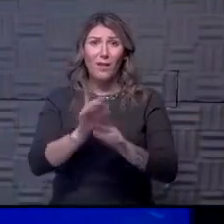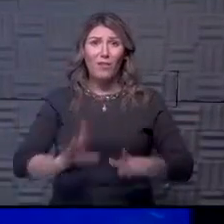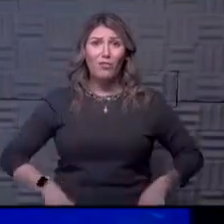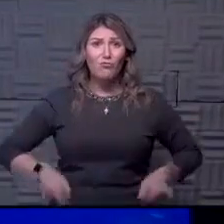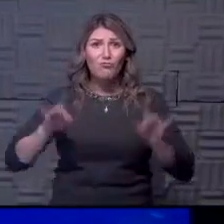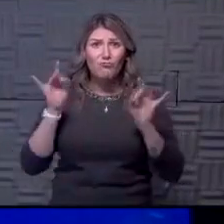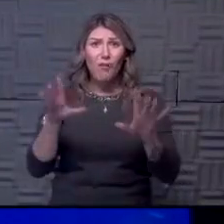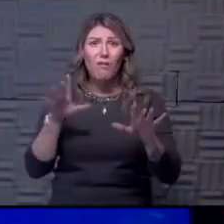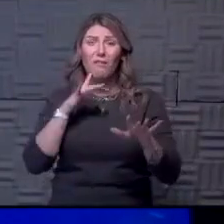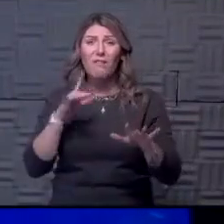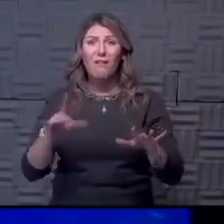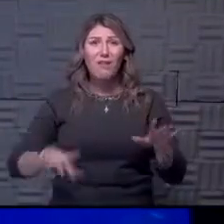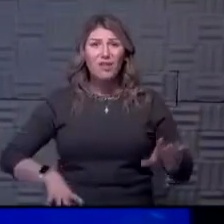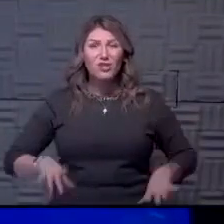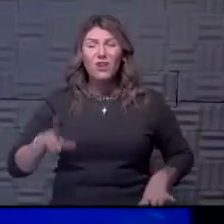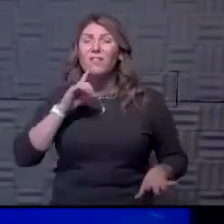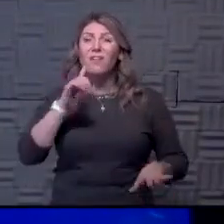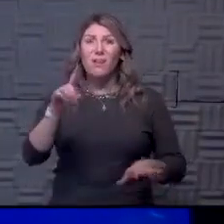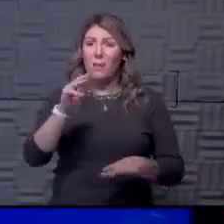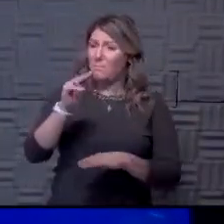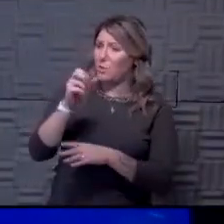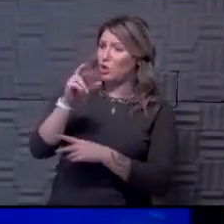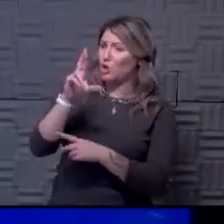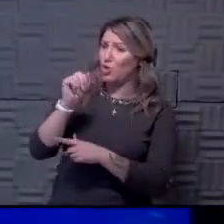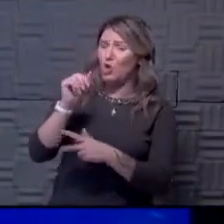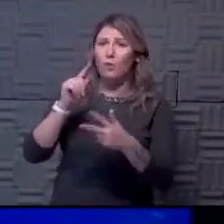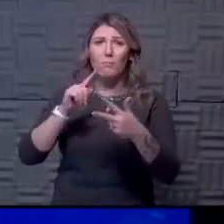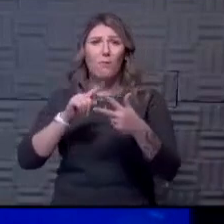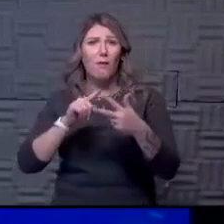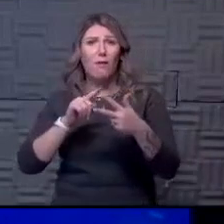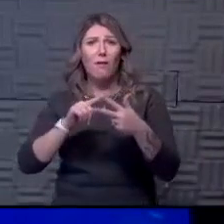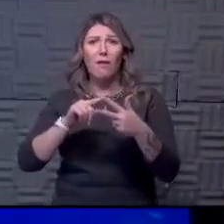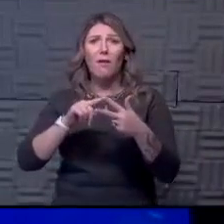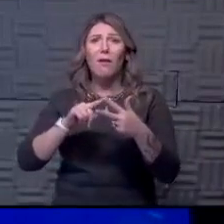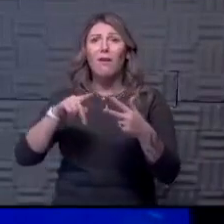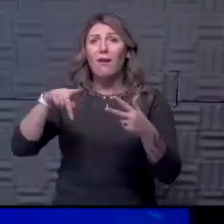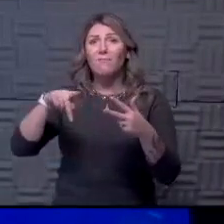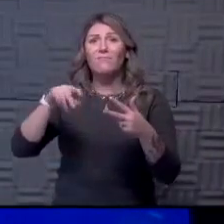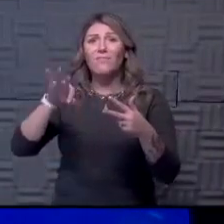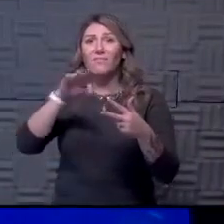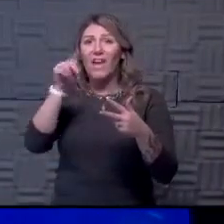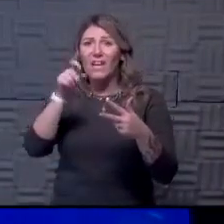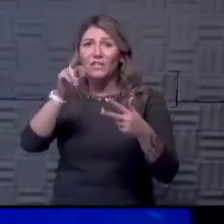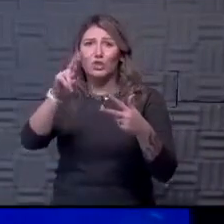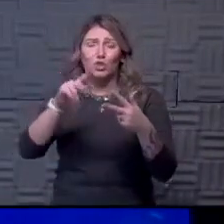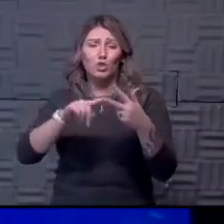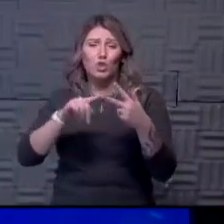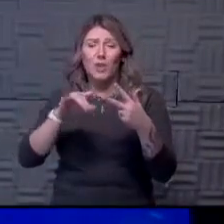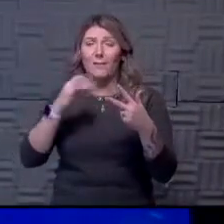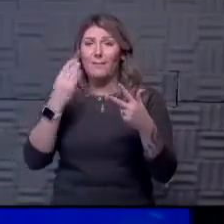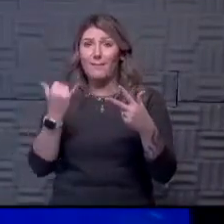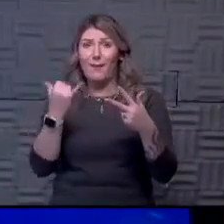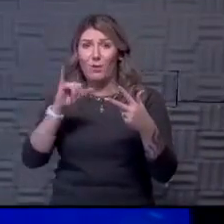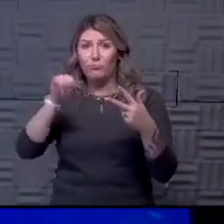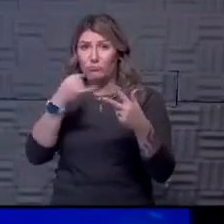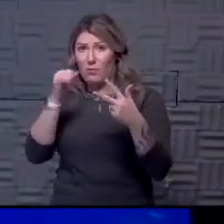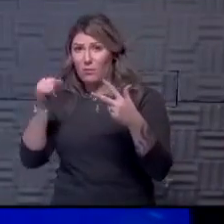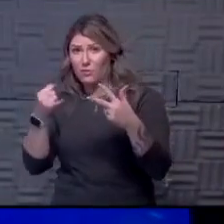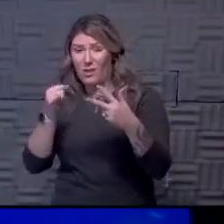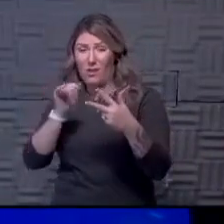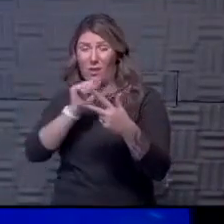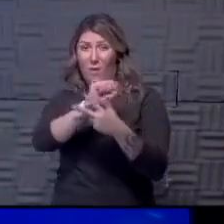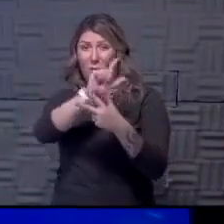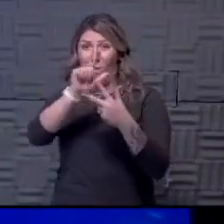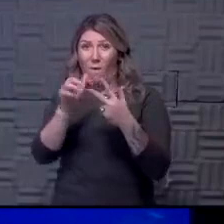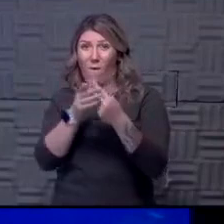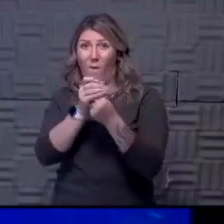pretty similar to Moderna, Pfizer, and now J&J. And I think that when you look at that data,